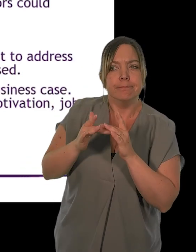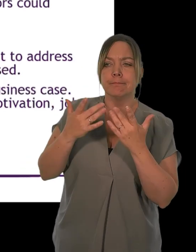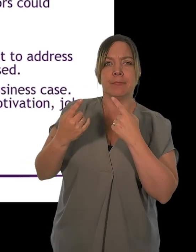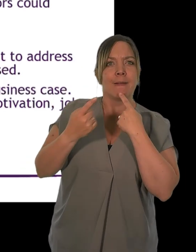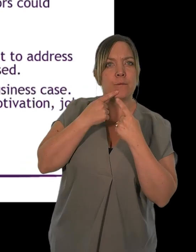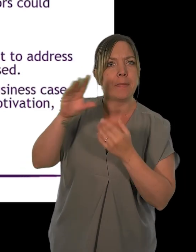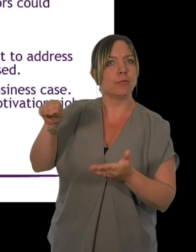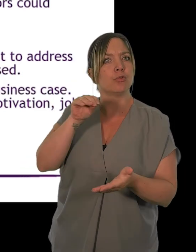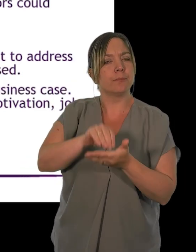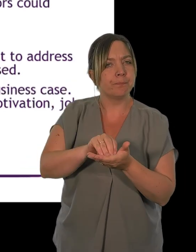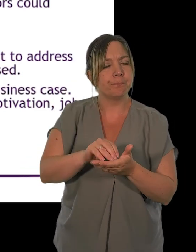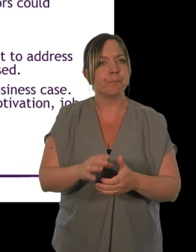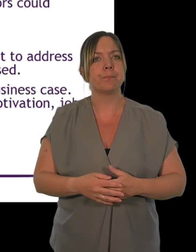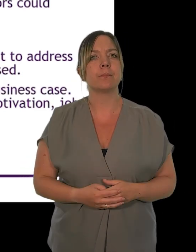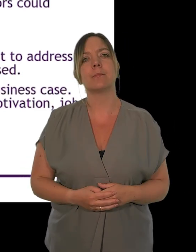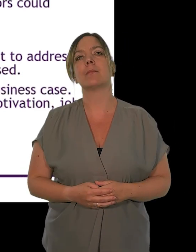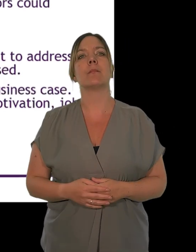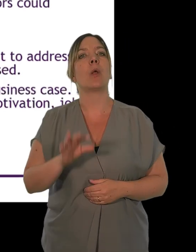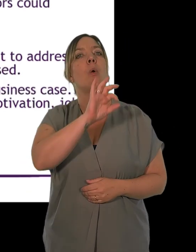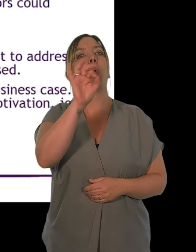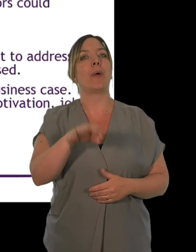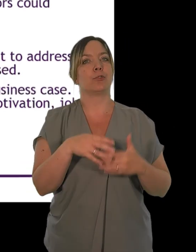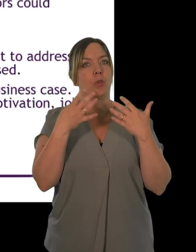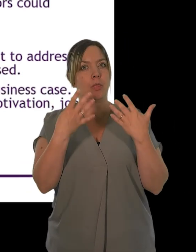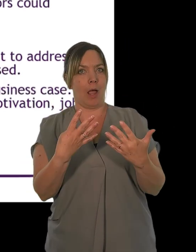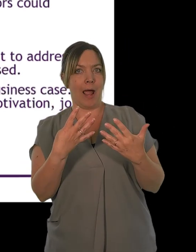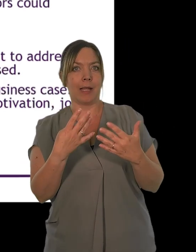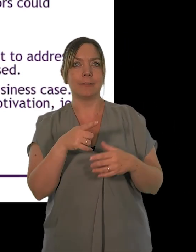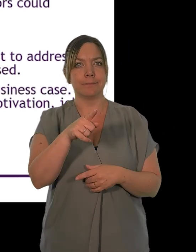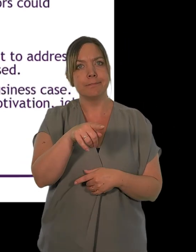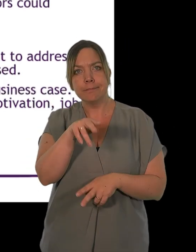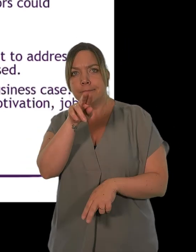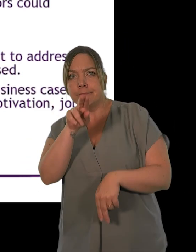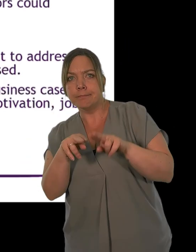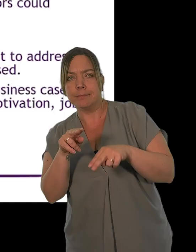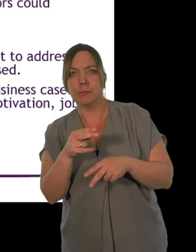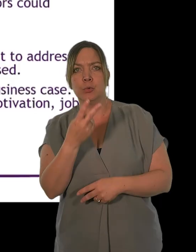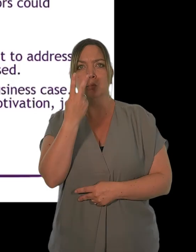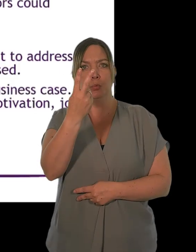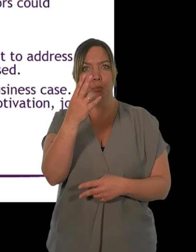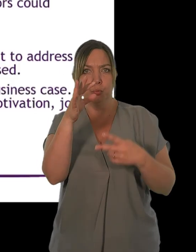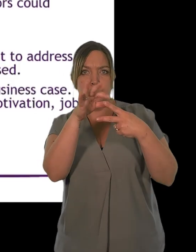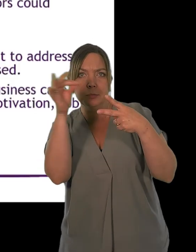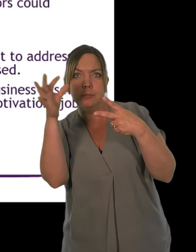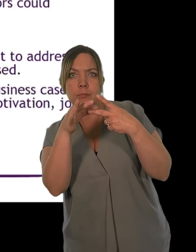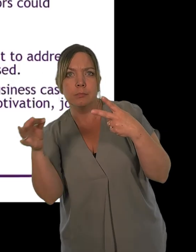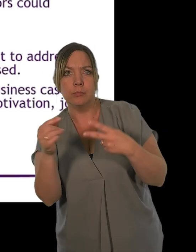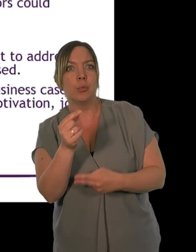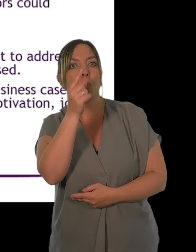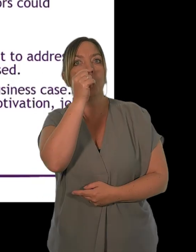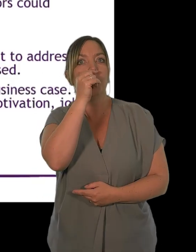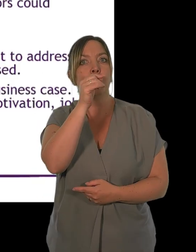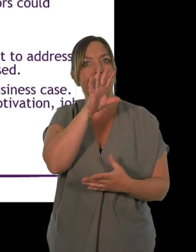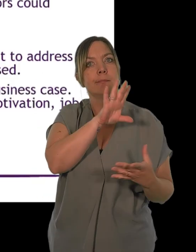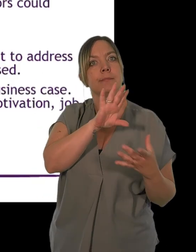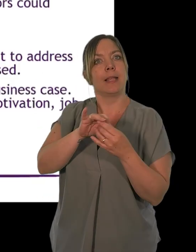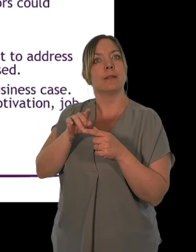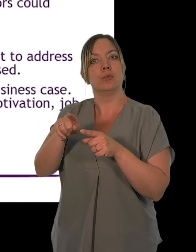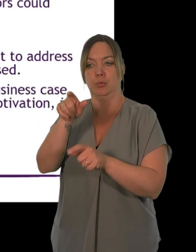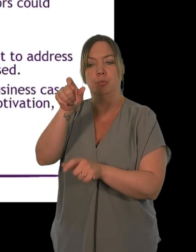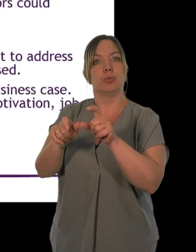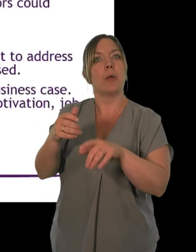it is important that these factors are addressed. When answering this question, you need to assess.